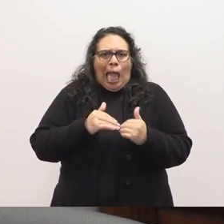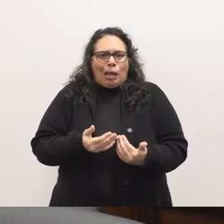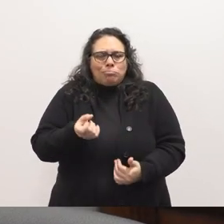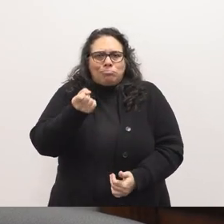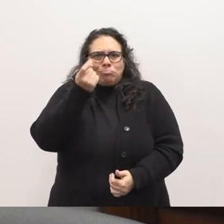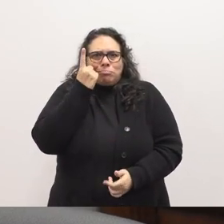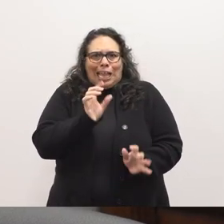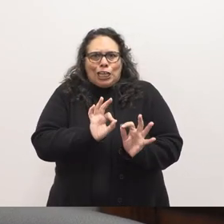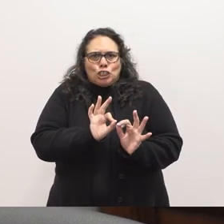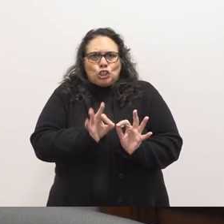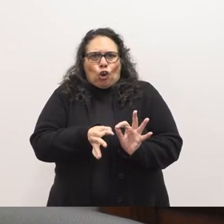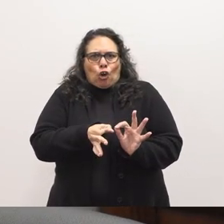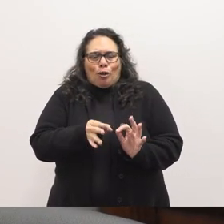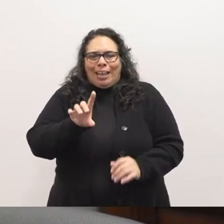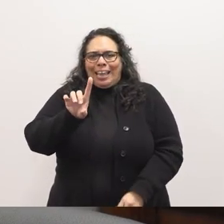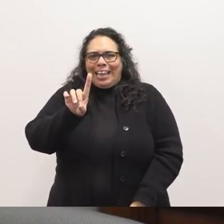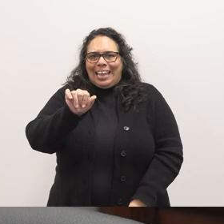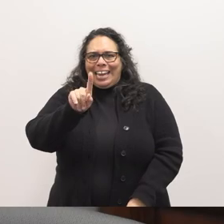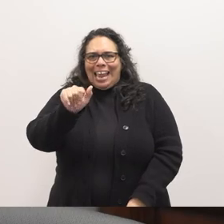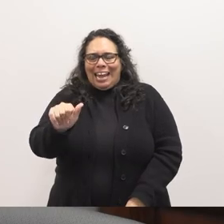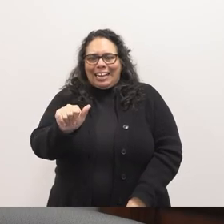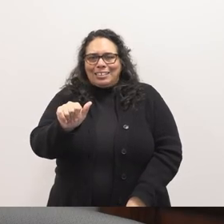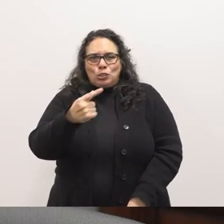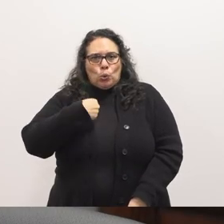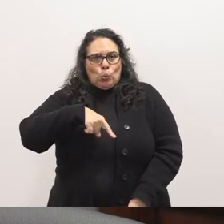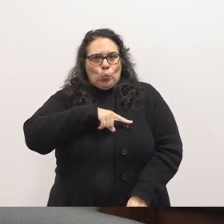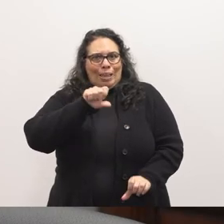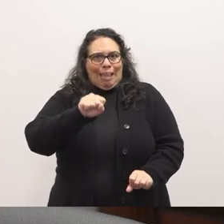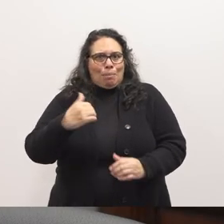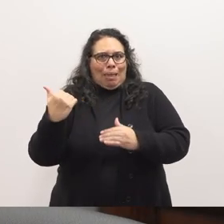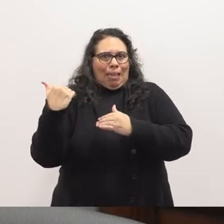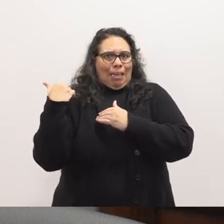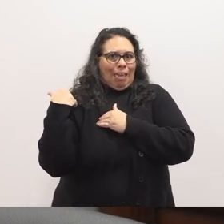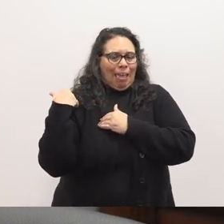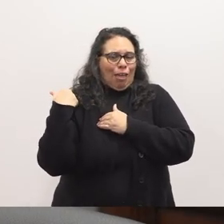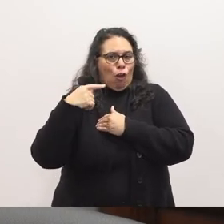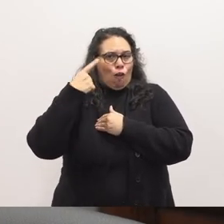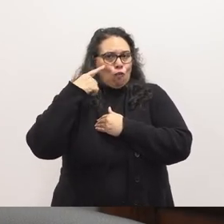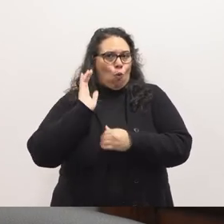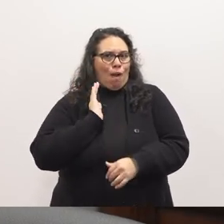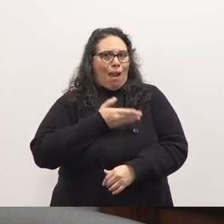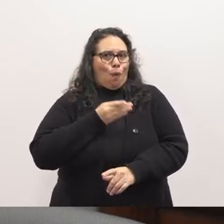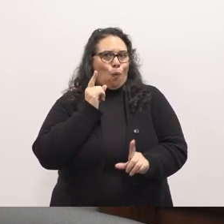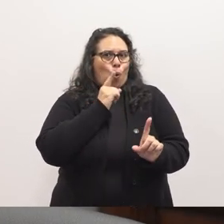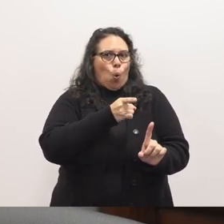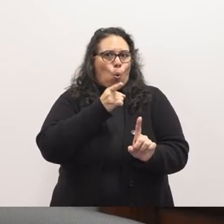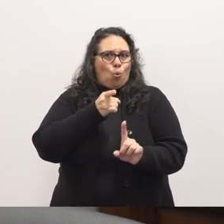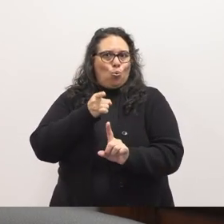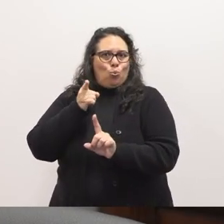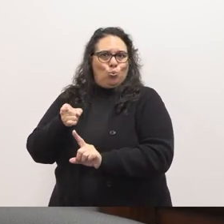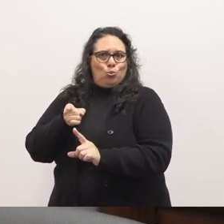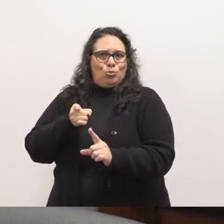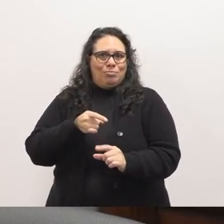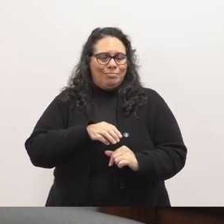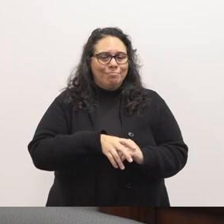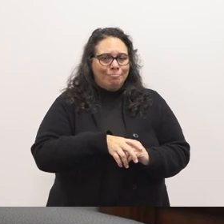and interpret this to be able to hold ourselves accountable to the goals that we spent so much time laying out.